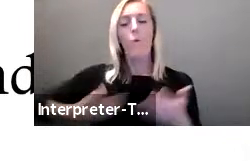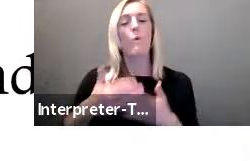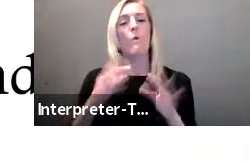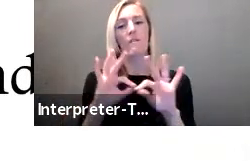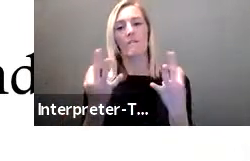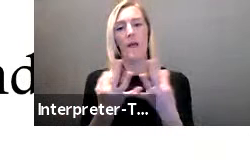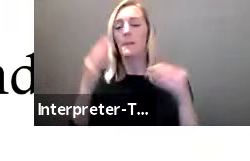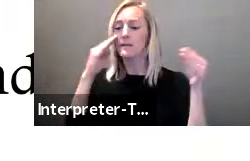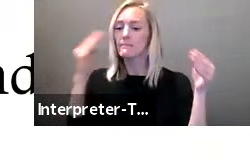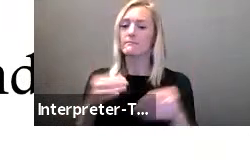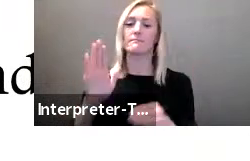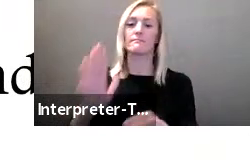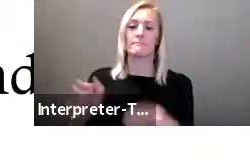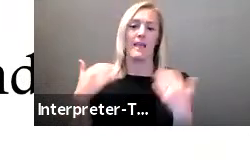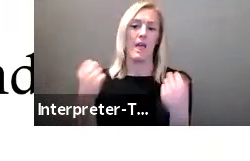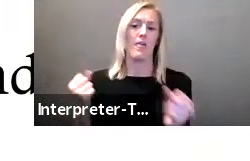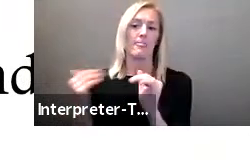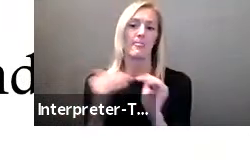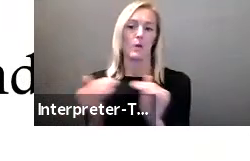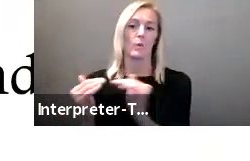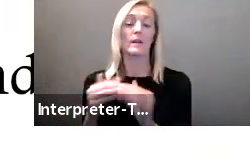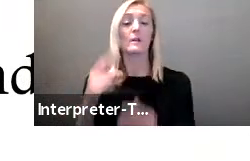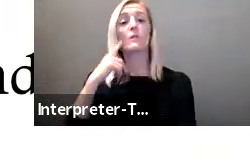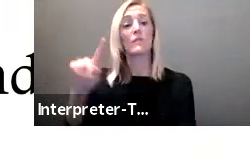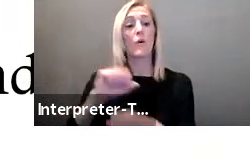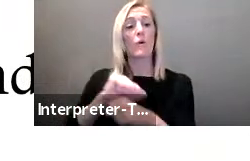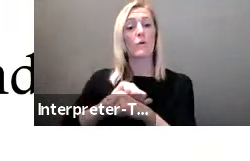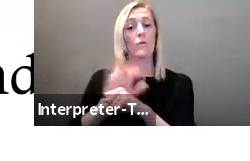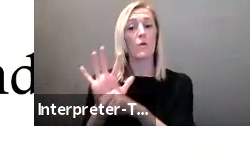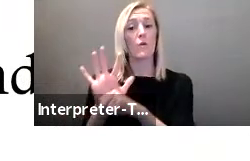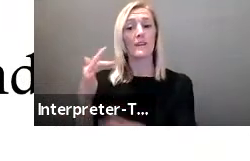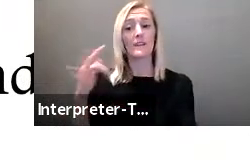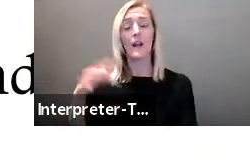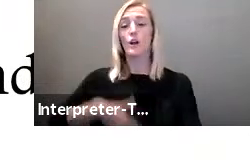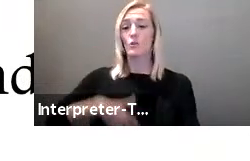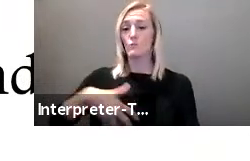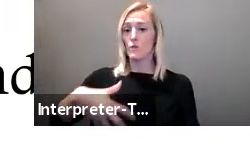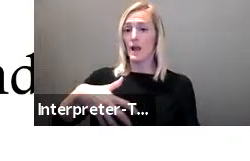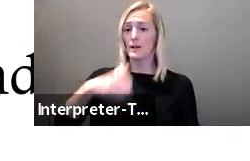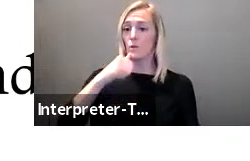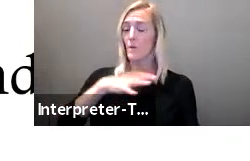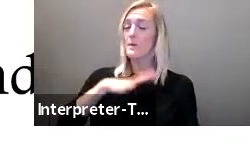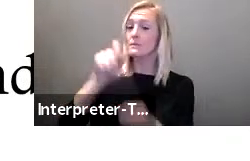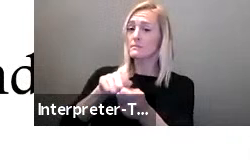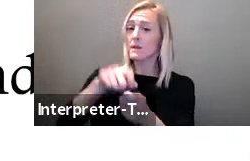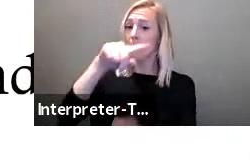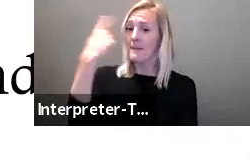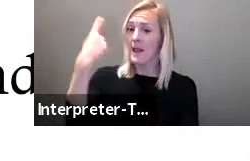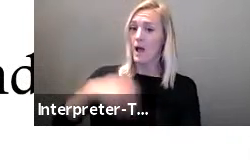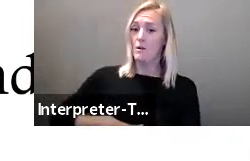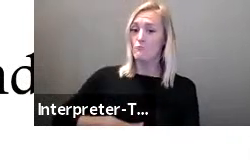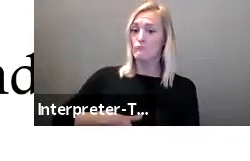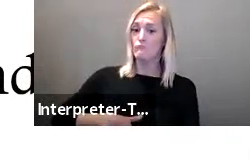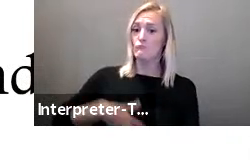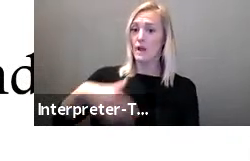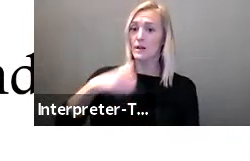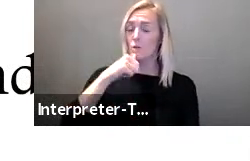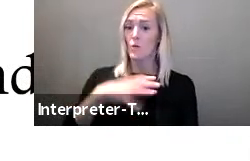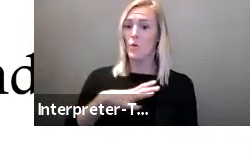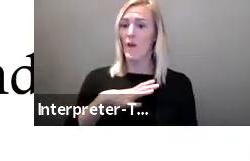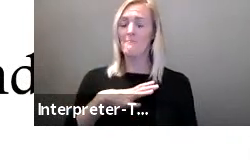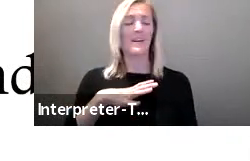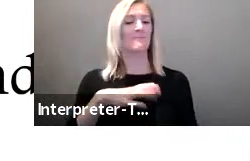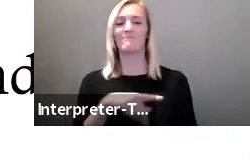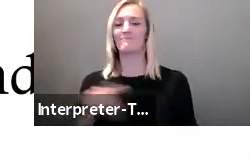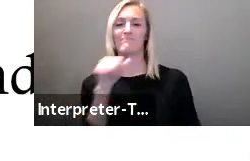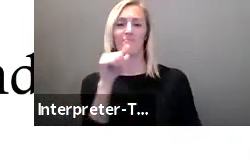that entire family. As for COVID-19, pregnant women, specifically Black pregnant women, are least likely to get vaccinated.